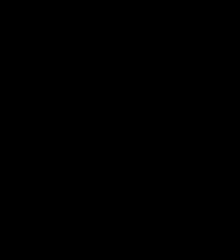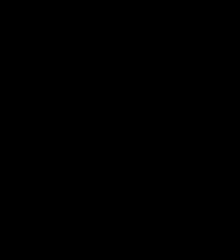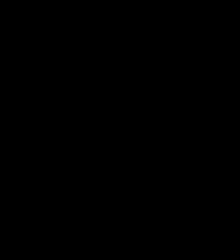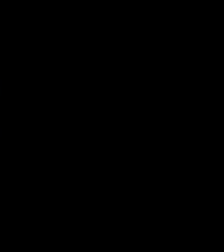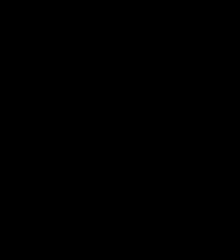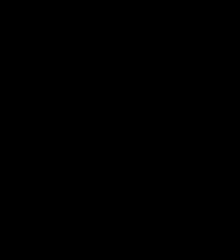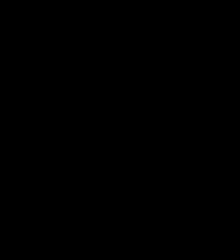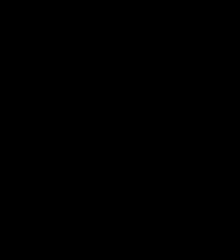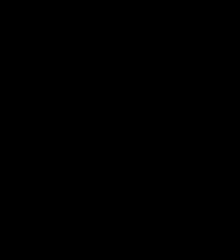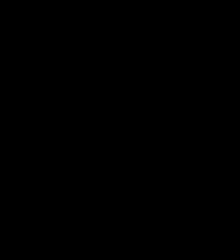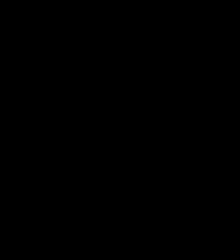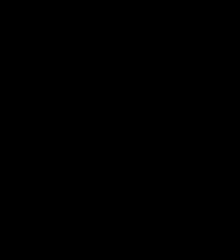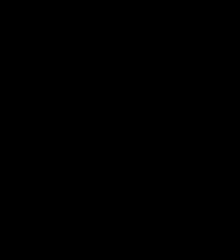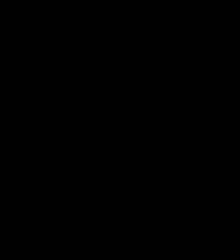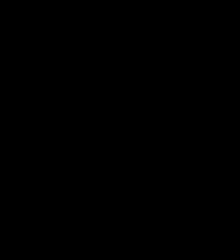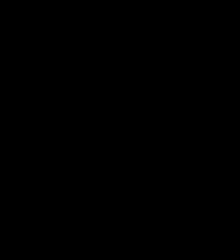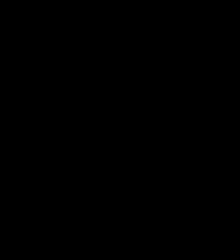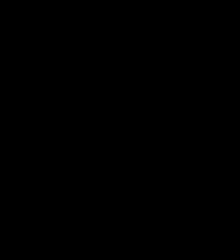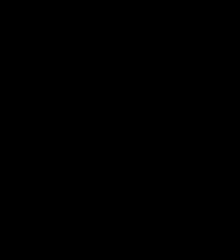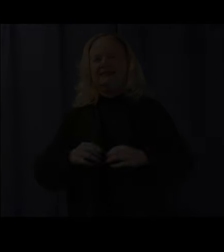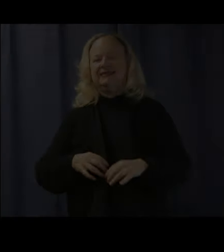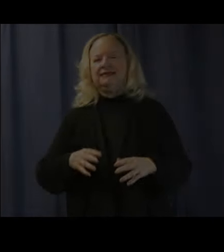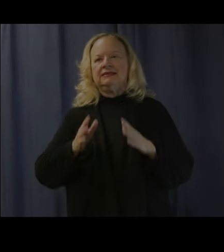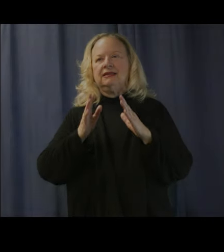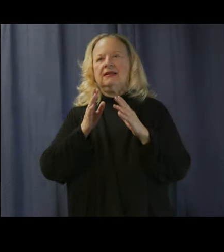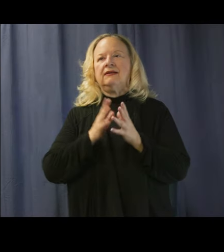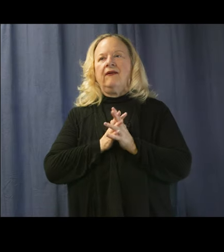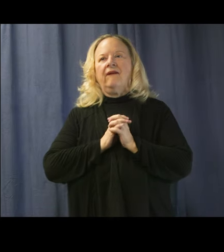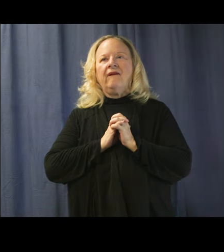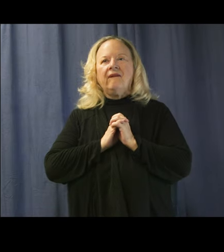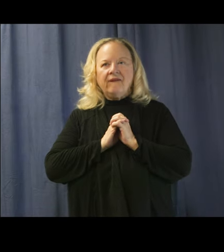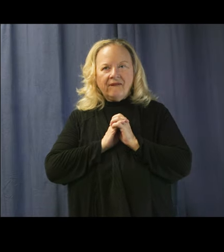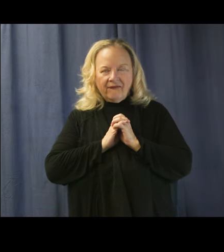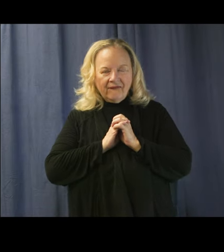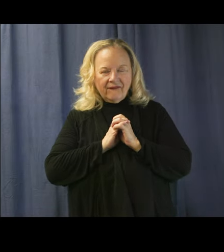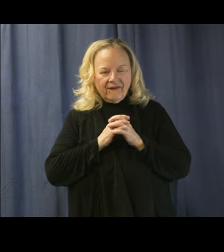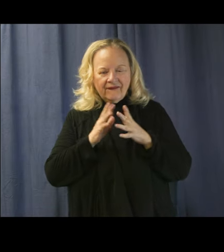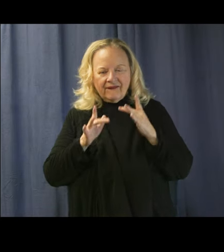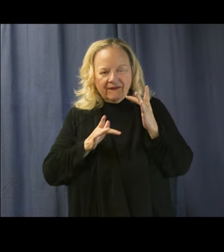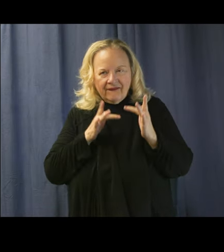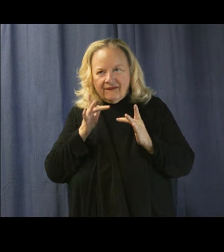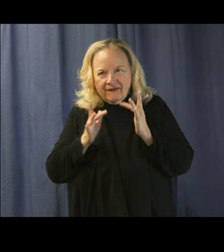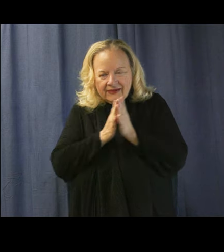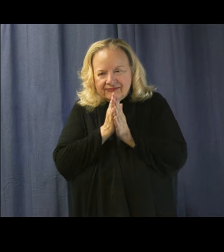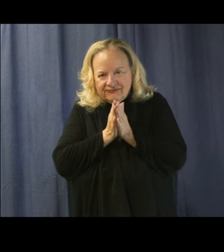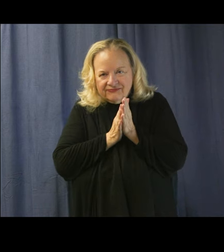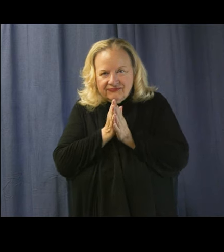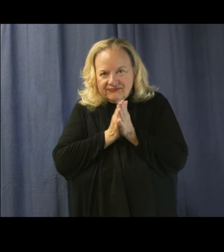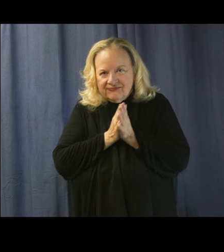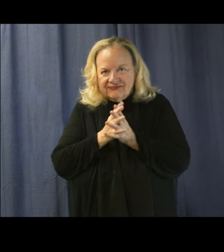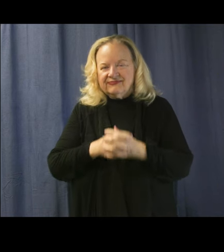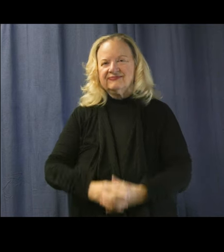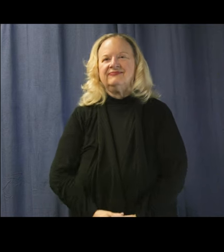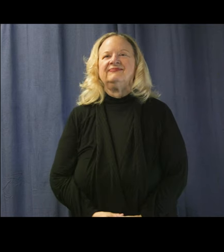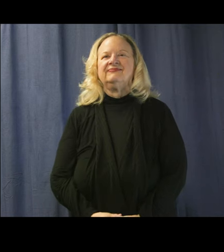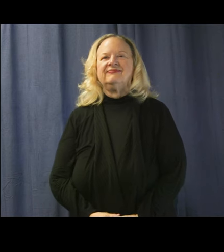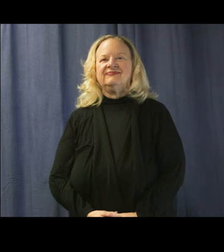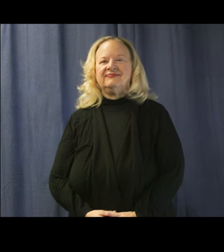exciting Torah portion. Can you stand it? It's going to be so good. I can hardly wait.